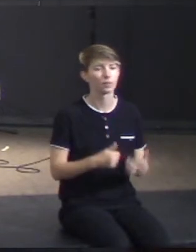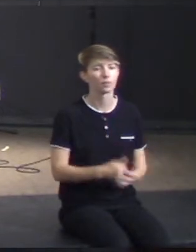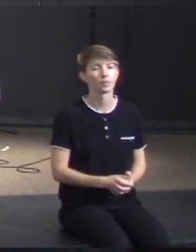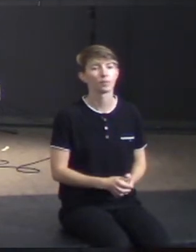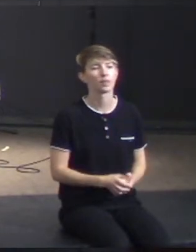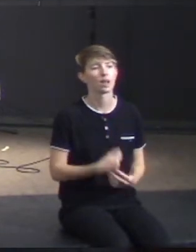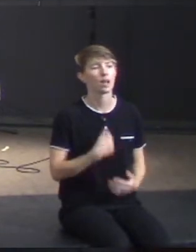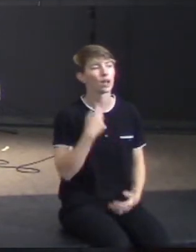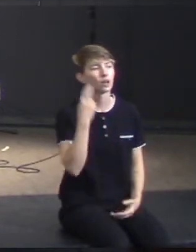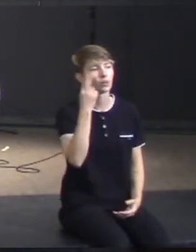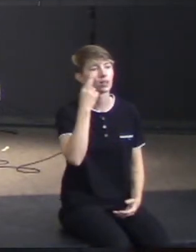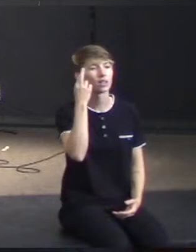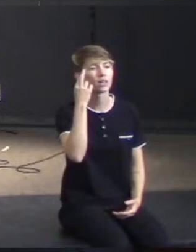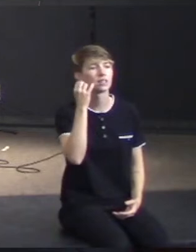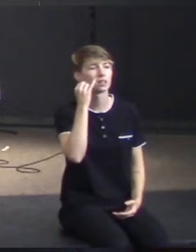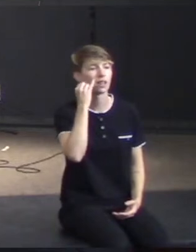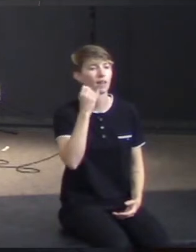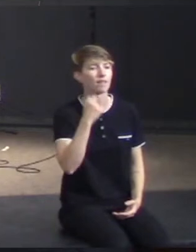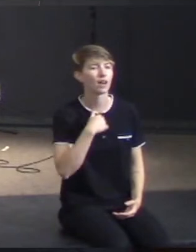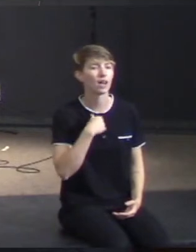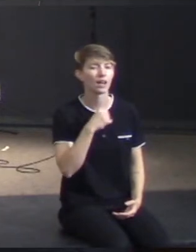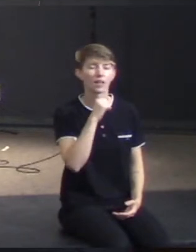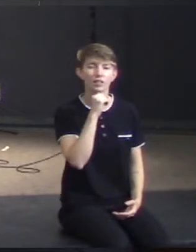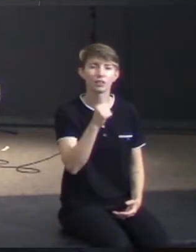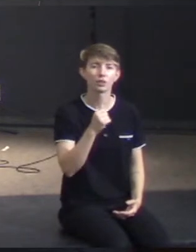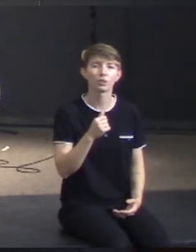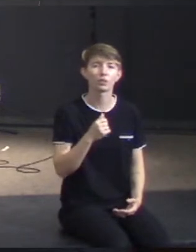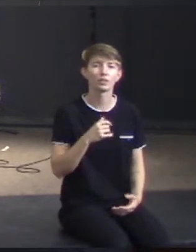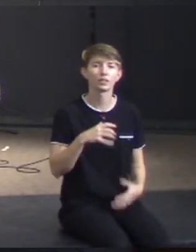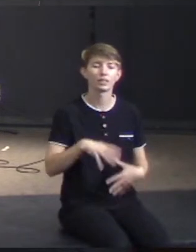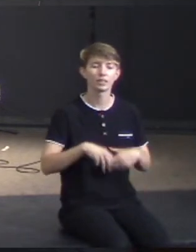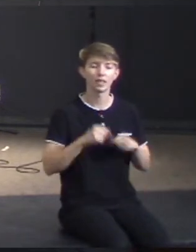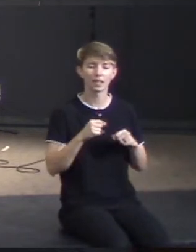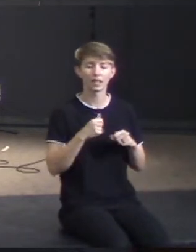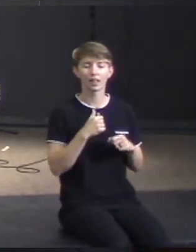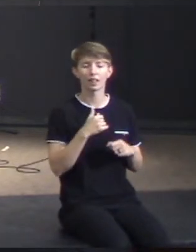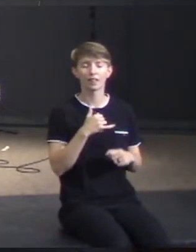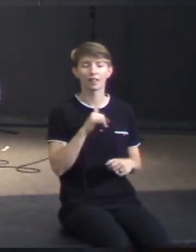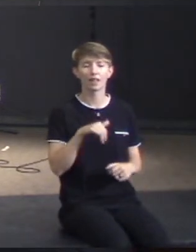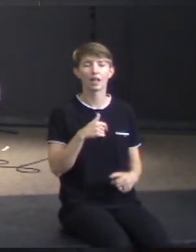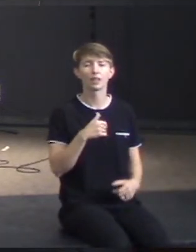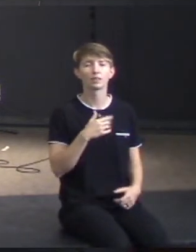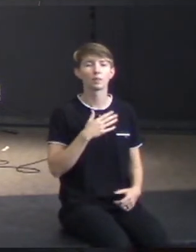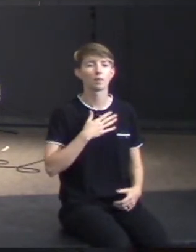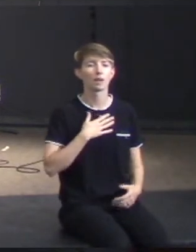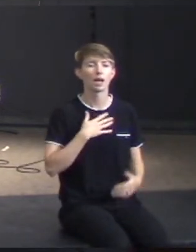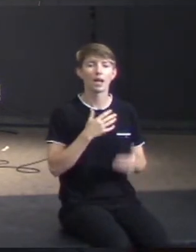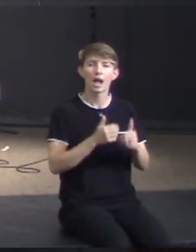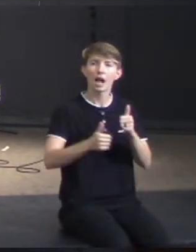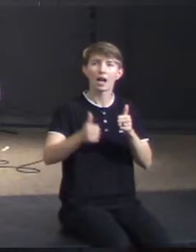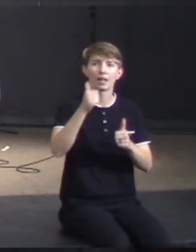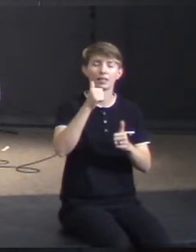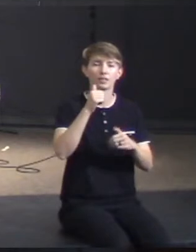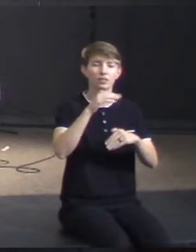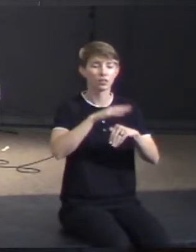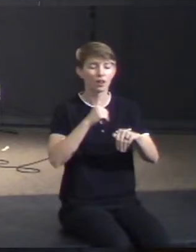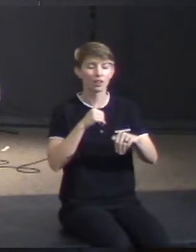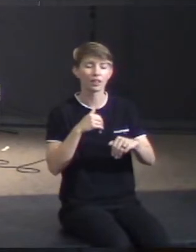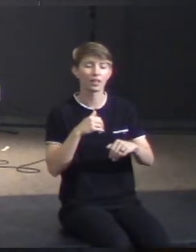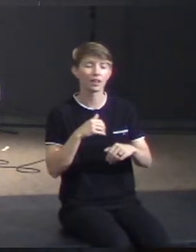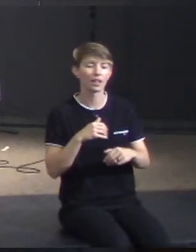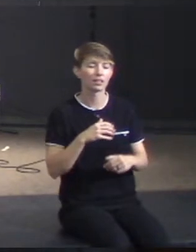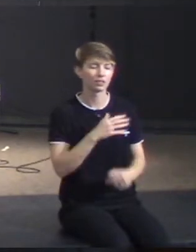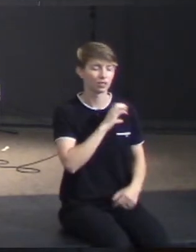And I realized that if I don't embrace that as my highest calling as a Christian, to live my